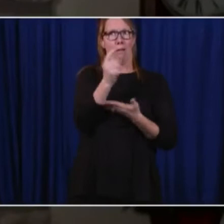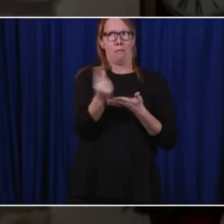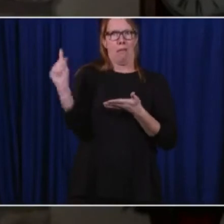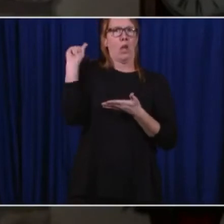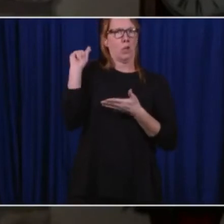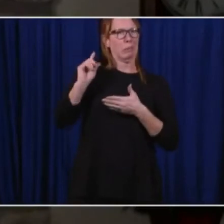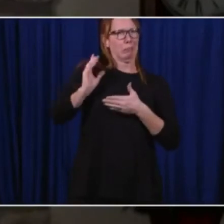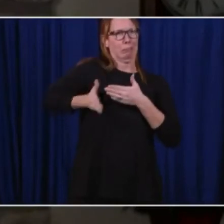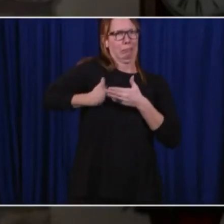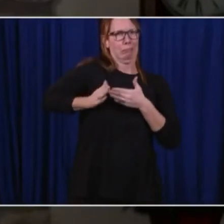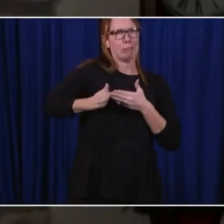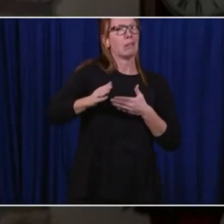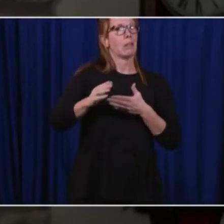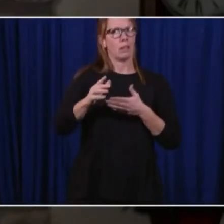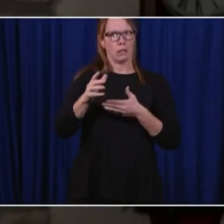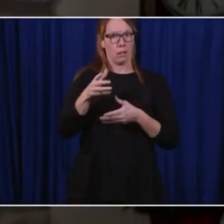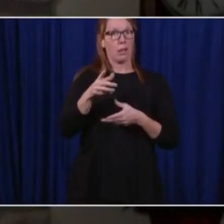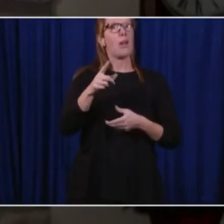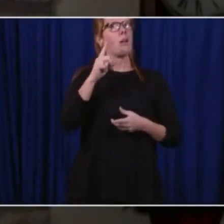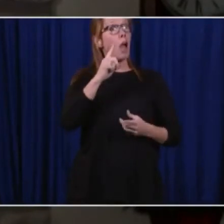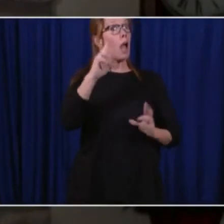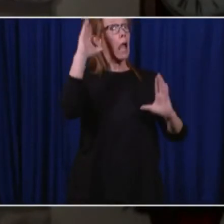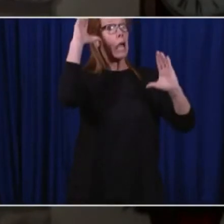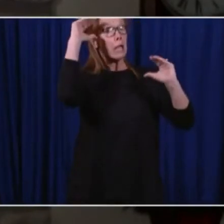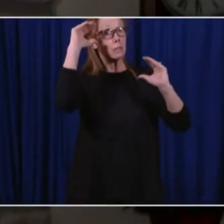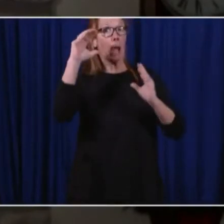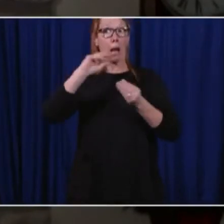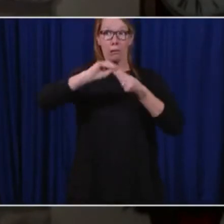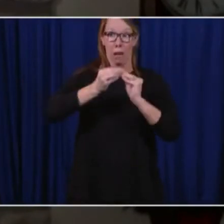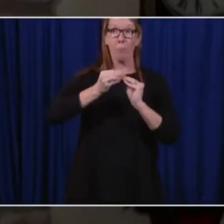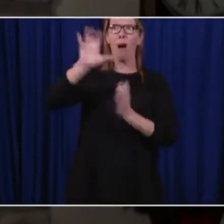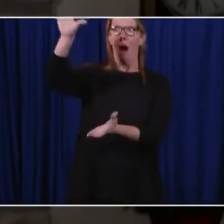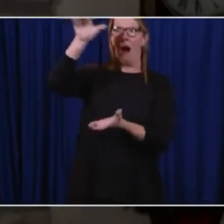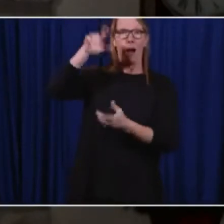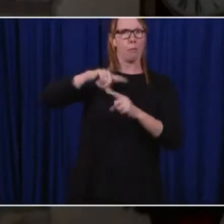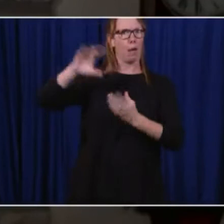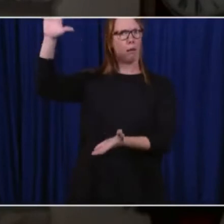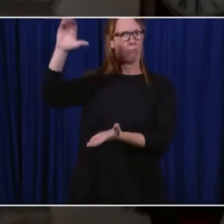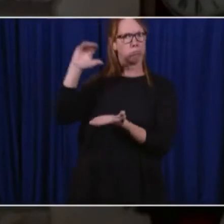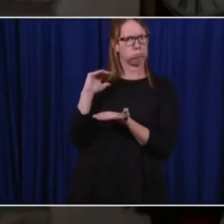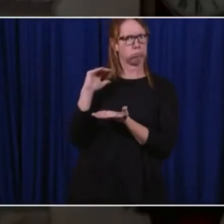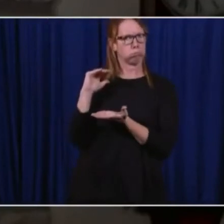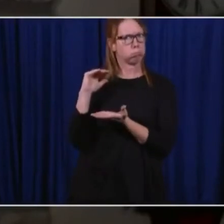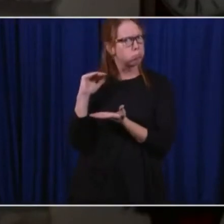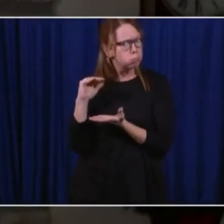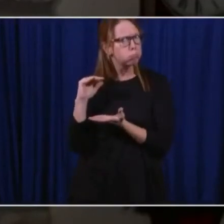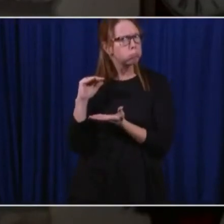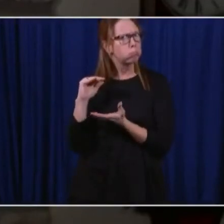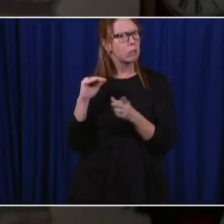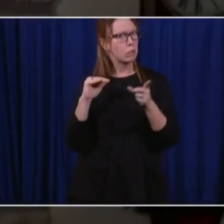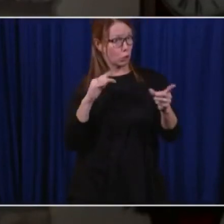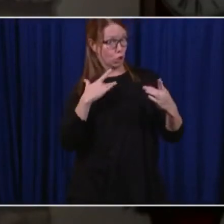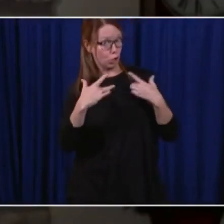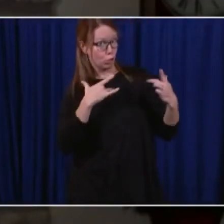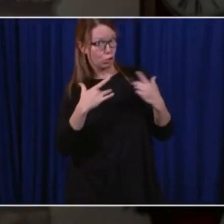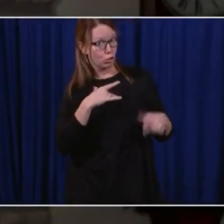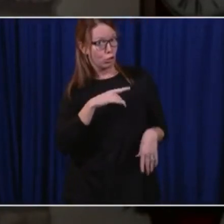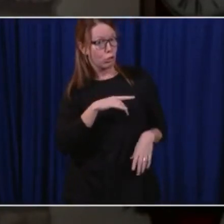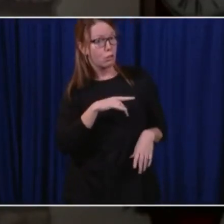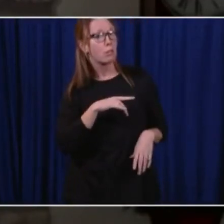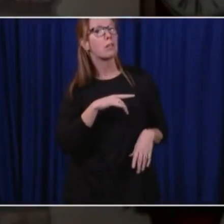we got less doses of the Pfizer vaccine than you had initially been told by the federal government. Does that concern you moving